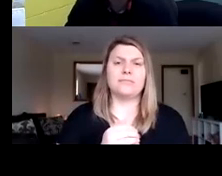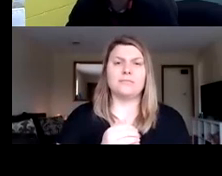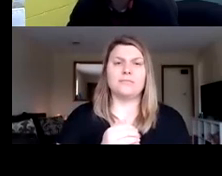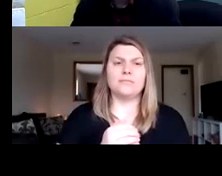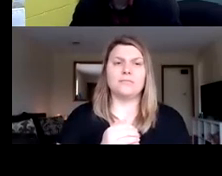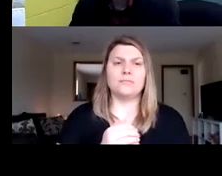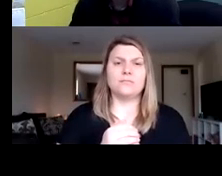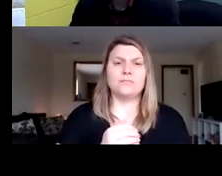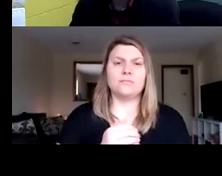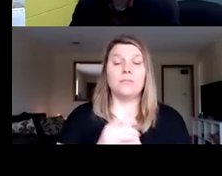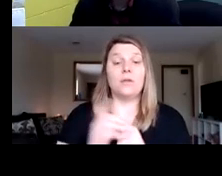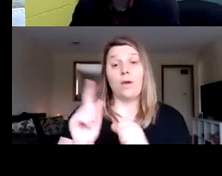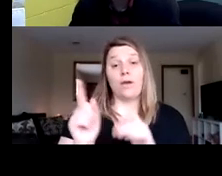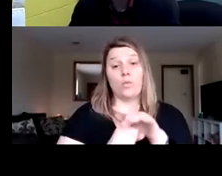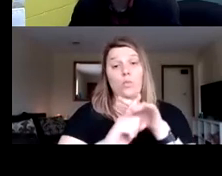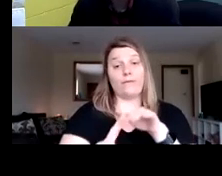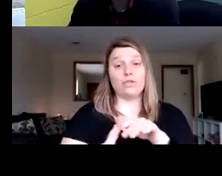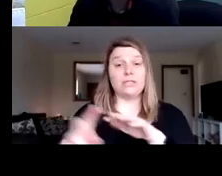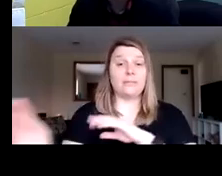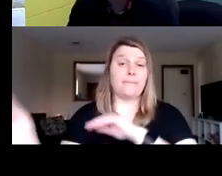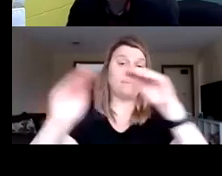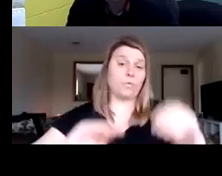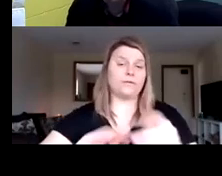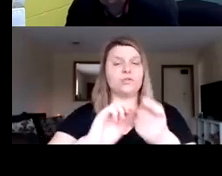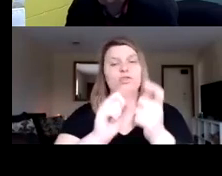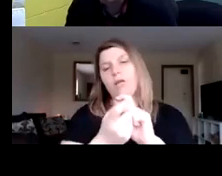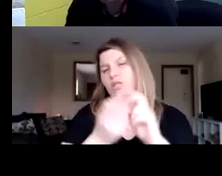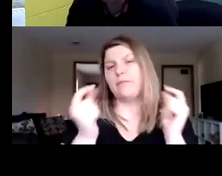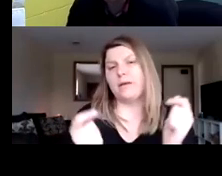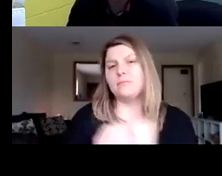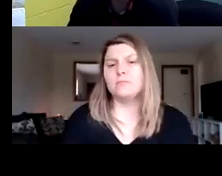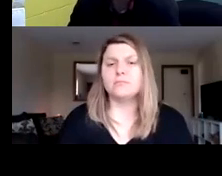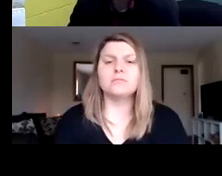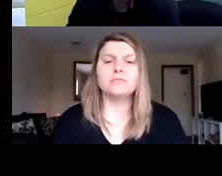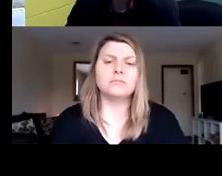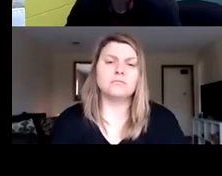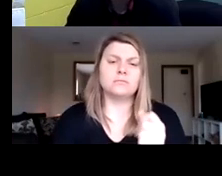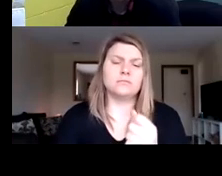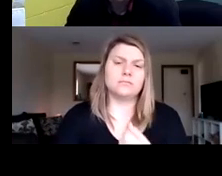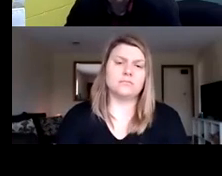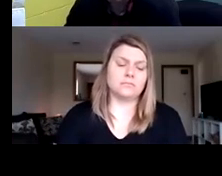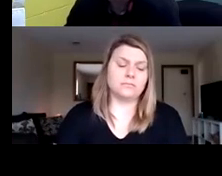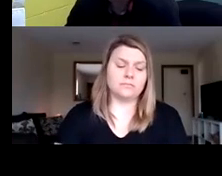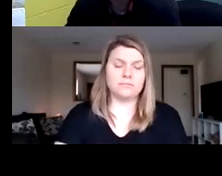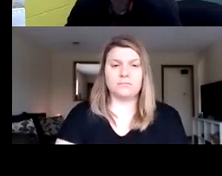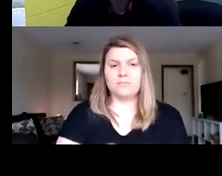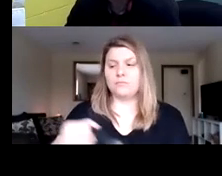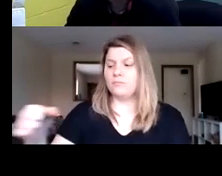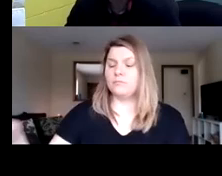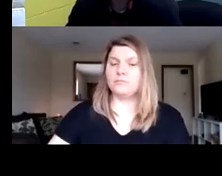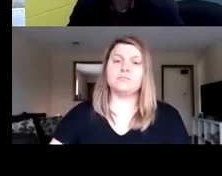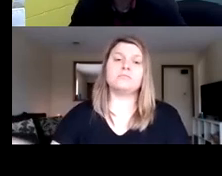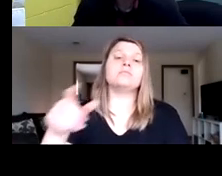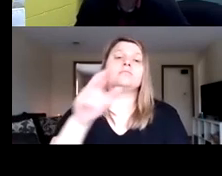Where refugees are resettled to is changing quite a bit. And refugees or